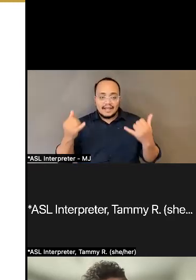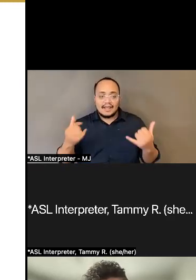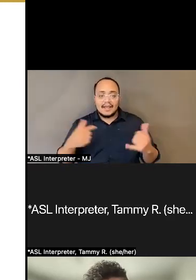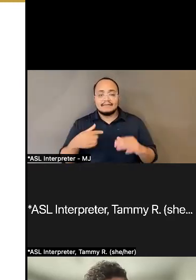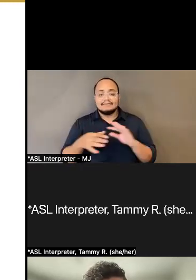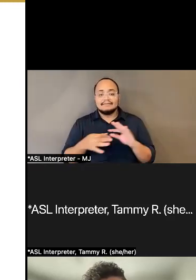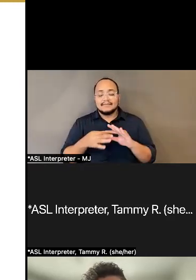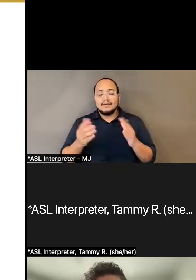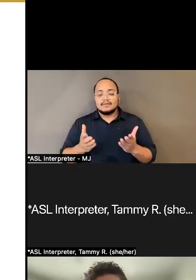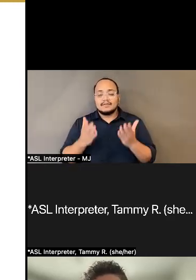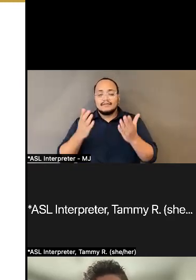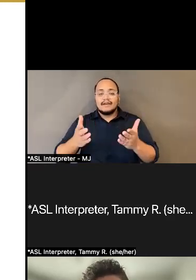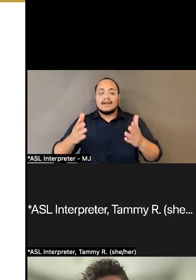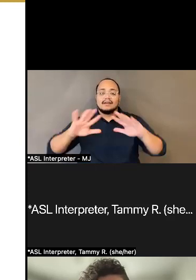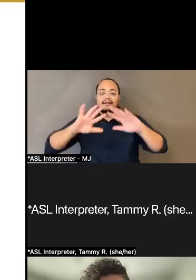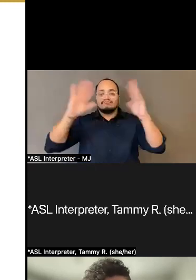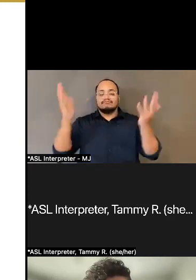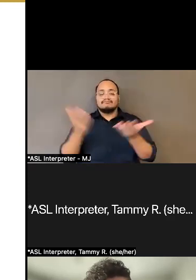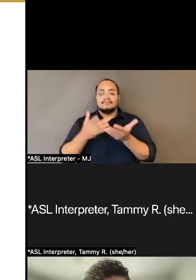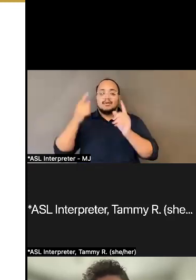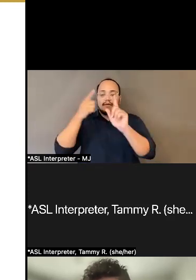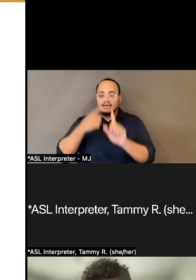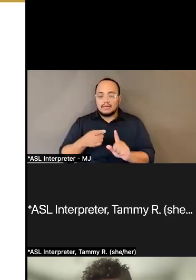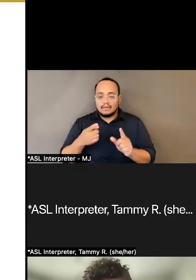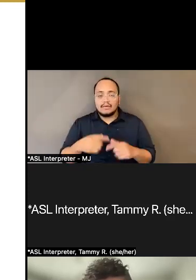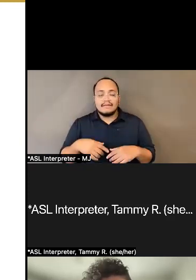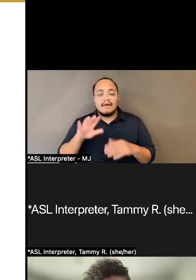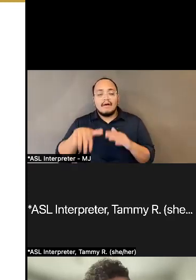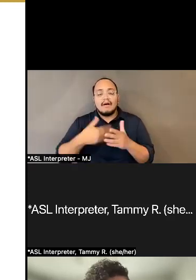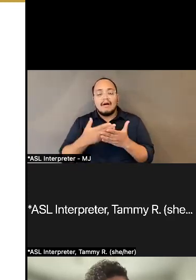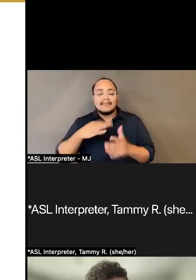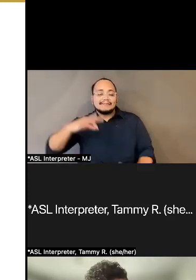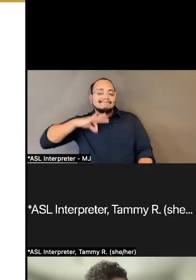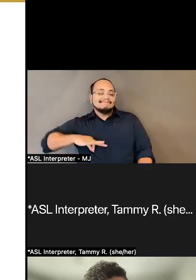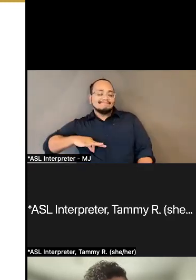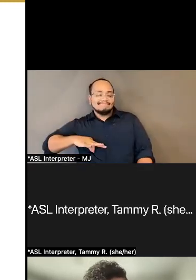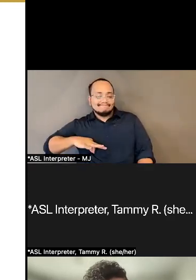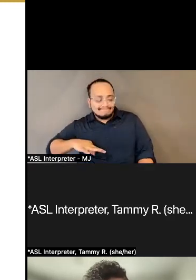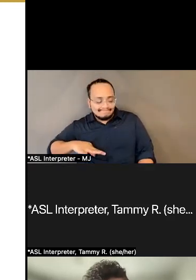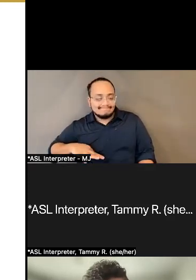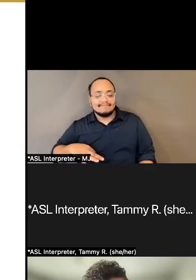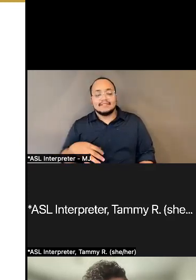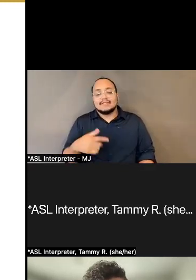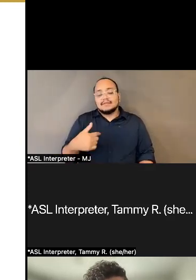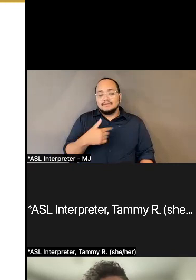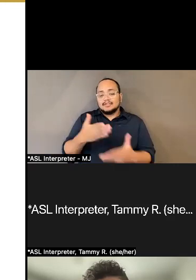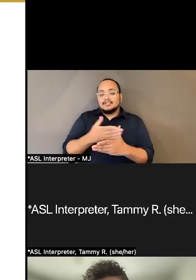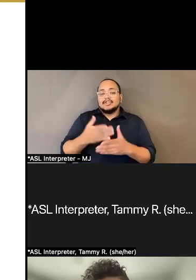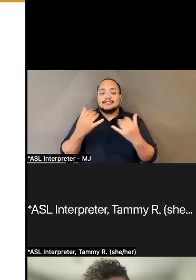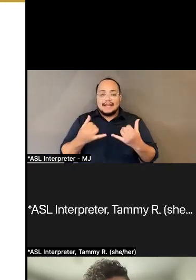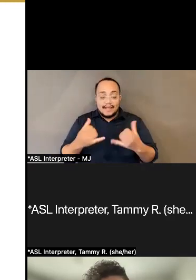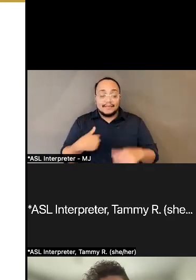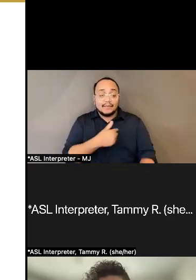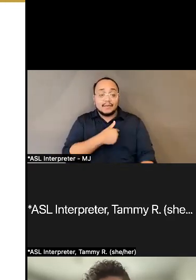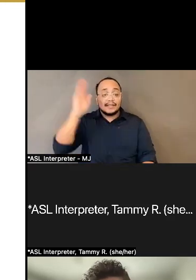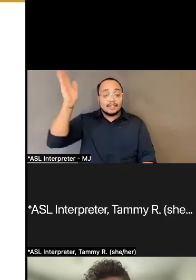wanted to provide a general overview of all the jewels that have been shared as we gathered together. We